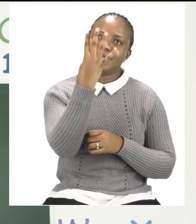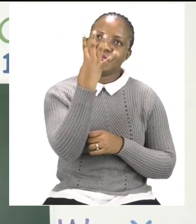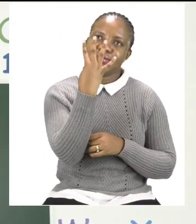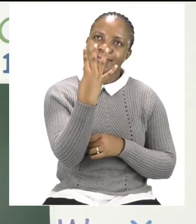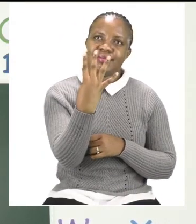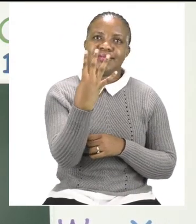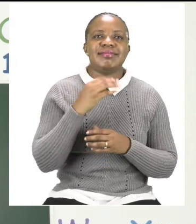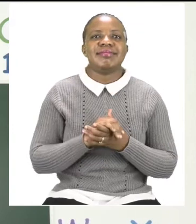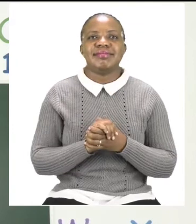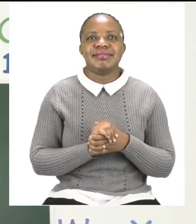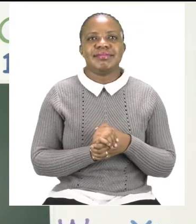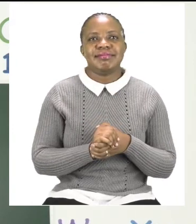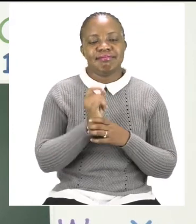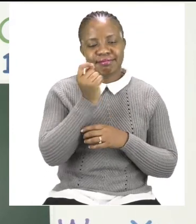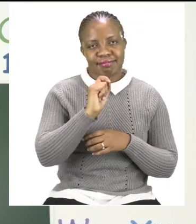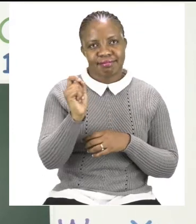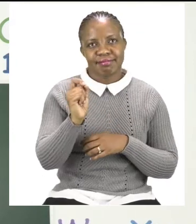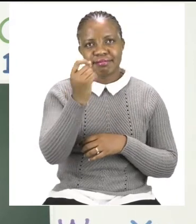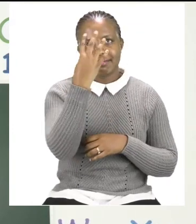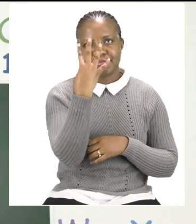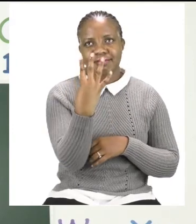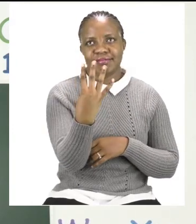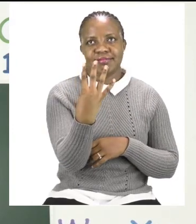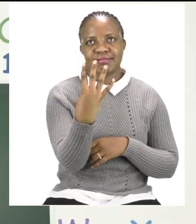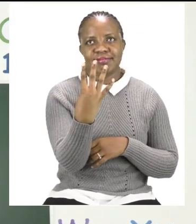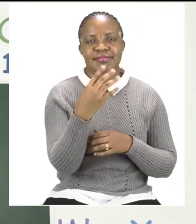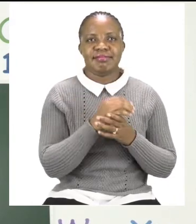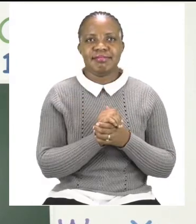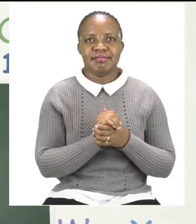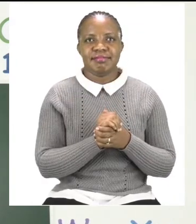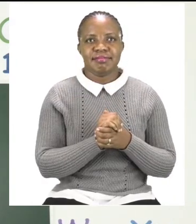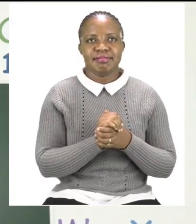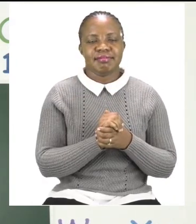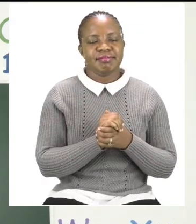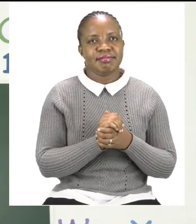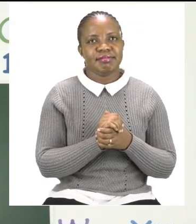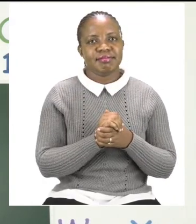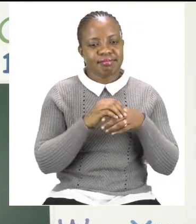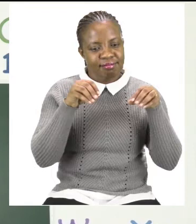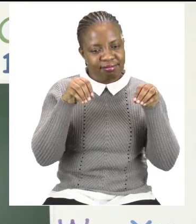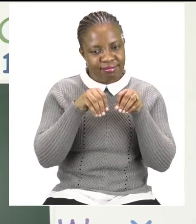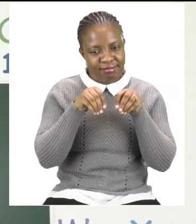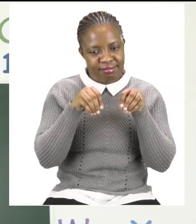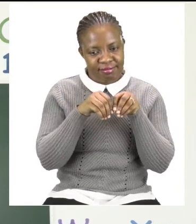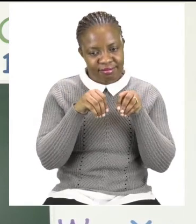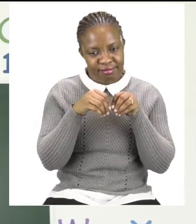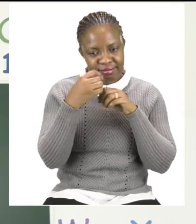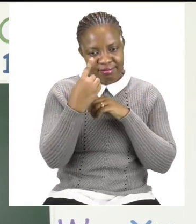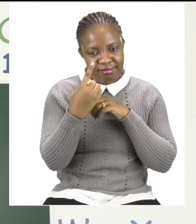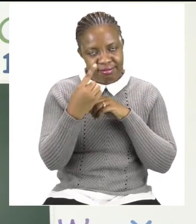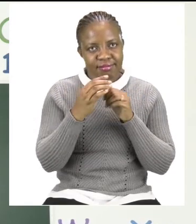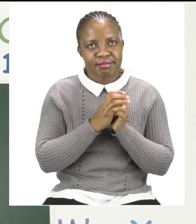4. Now you are going to do the rest of these by yourselves. Remember to use your